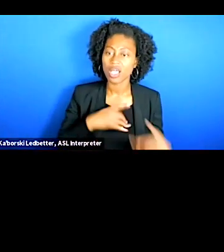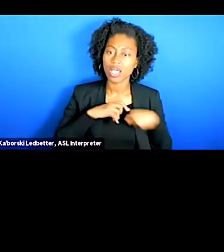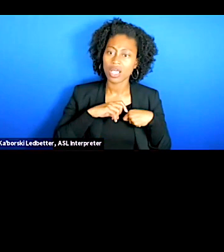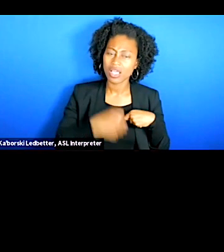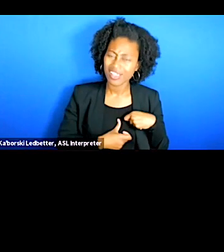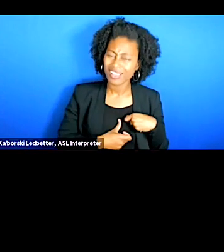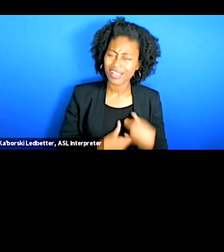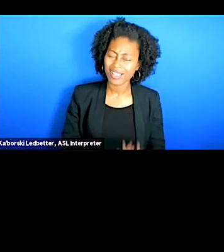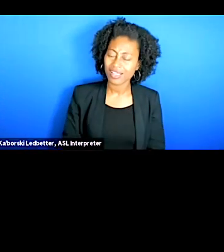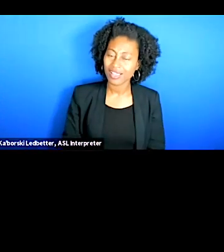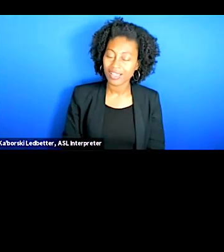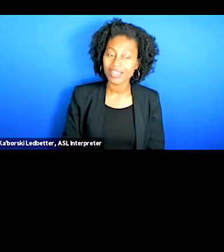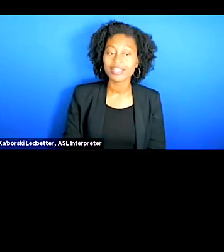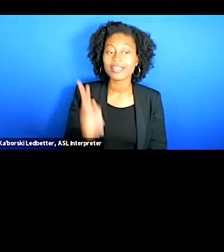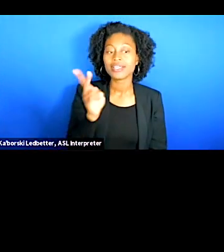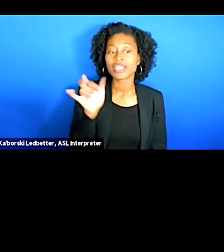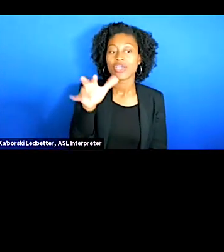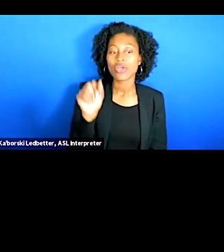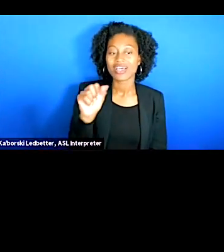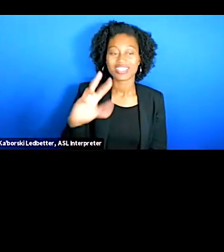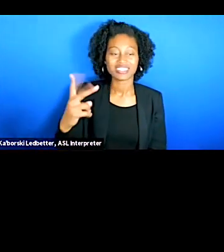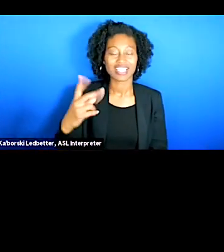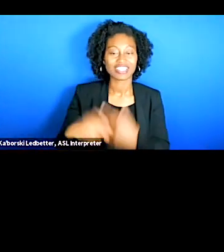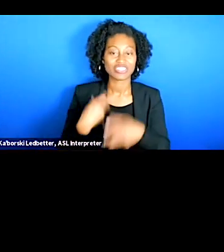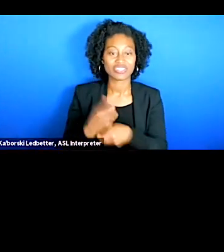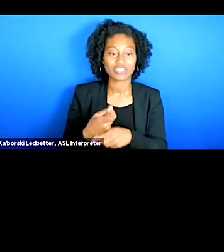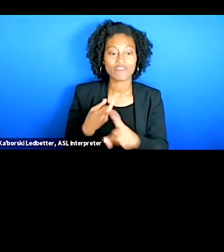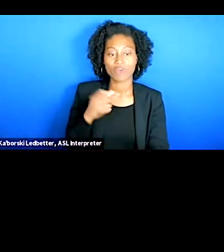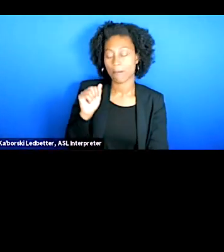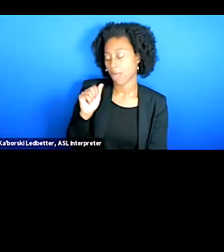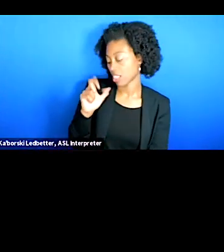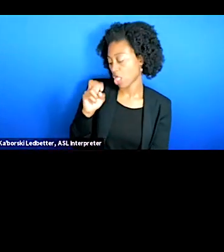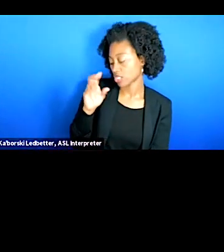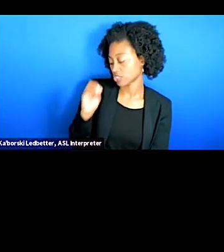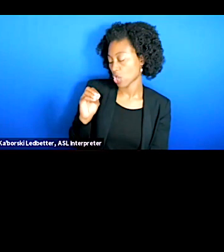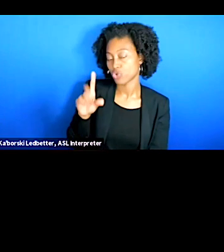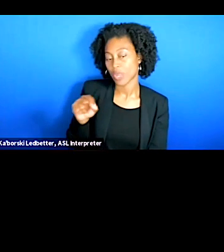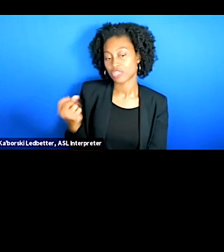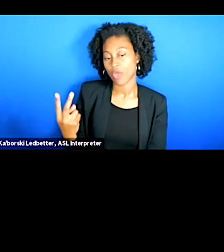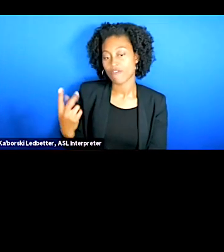heart. Chiara, 2nd year, from Alonso 2012, page 2.